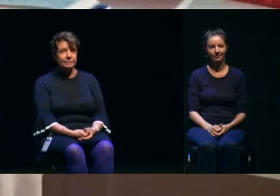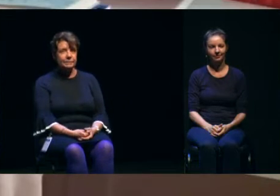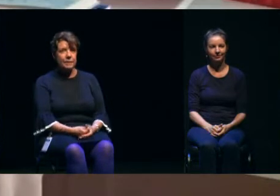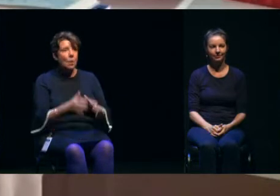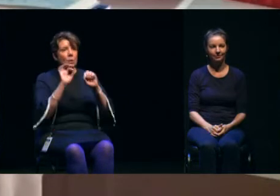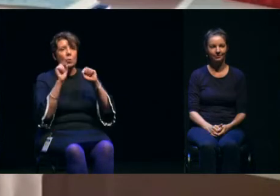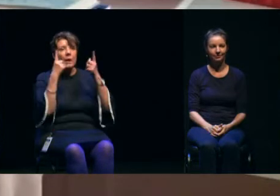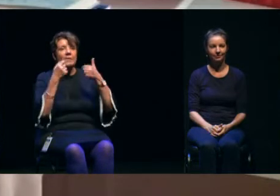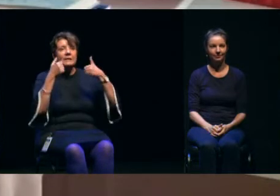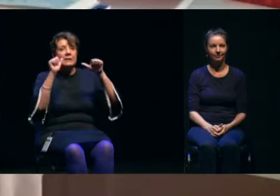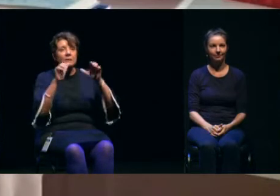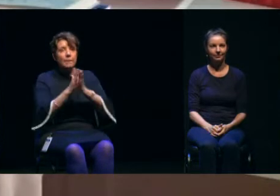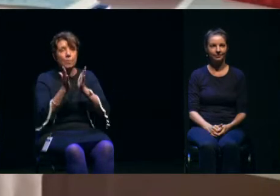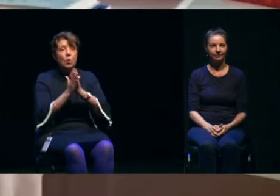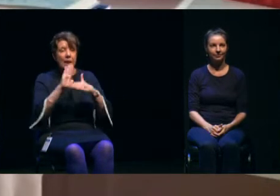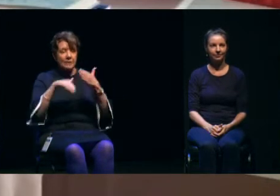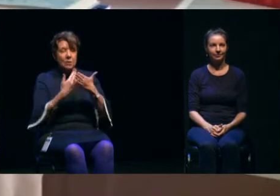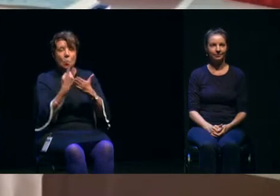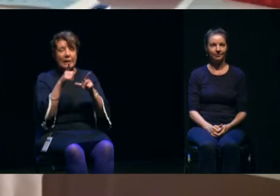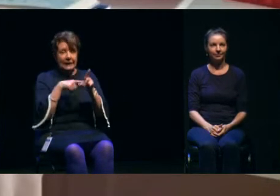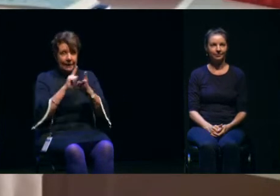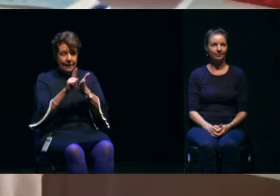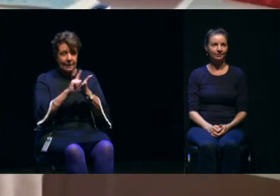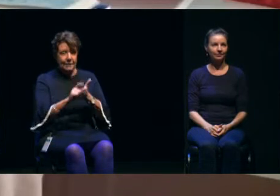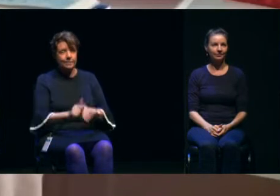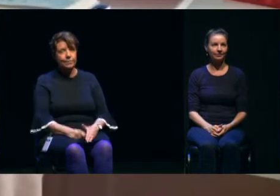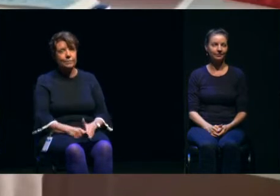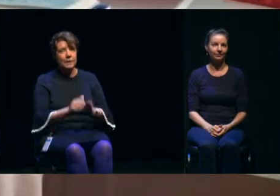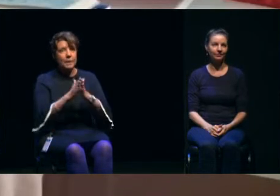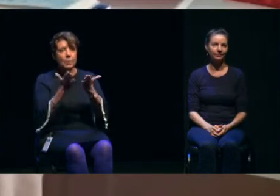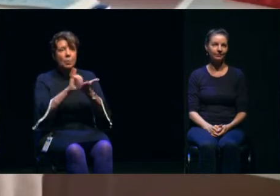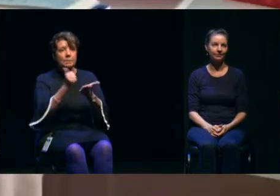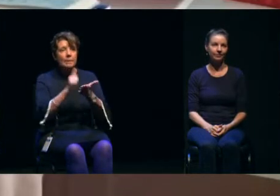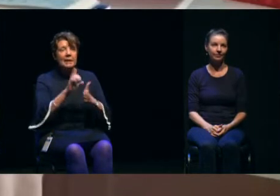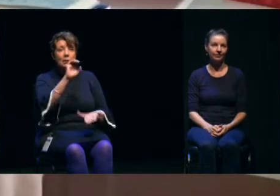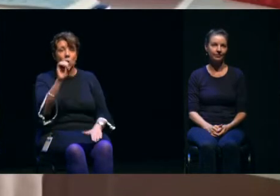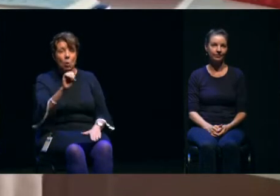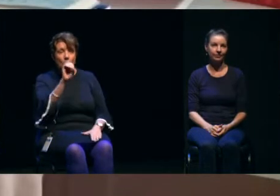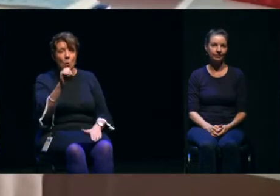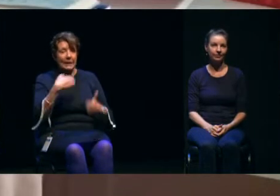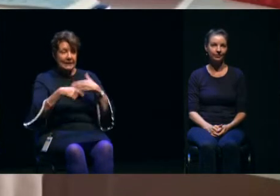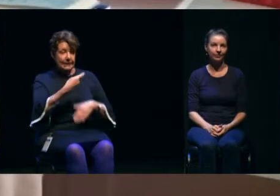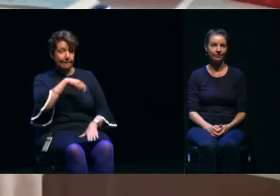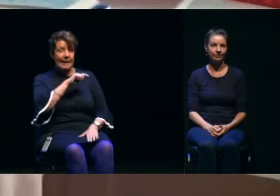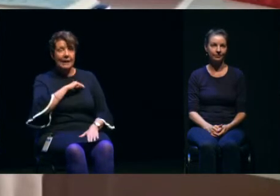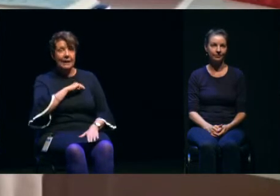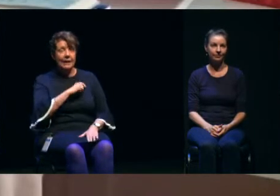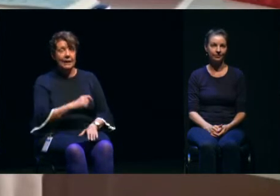of the success of the book until a year later, because the book was published in Europe, in Spain, in